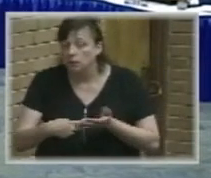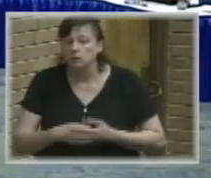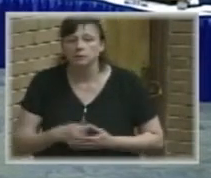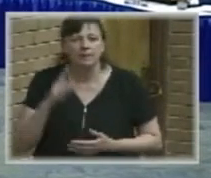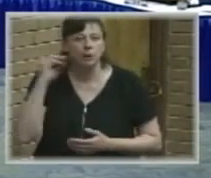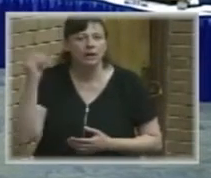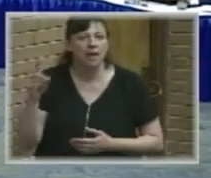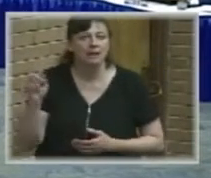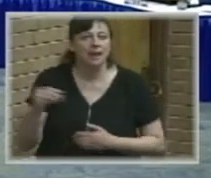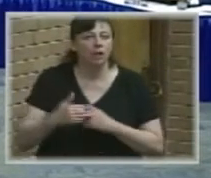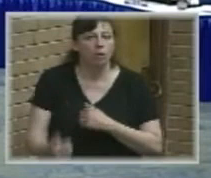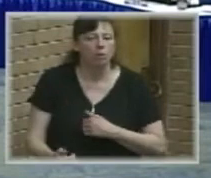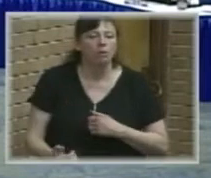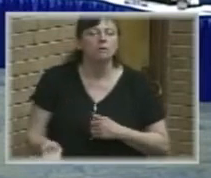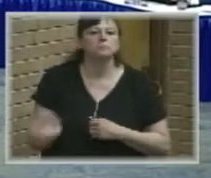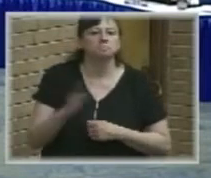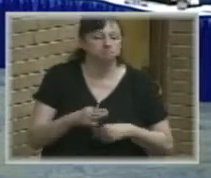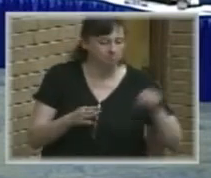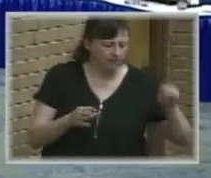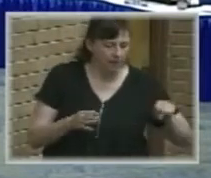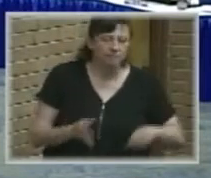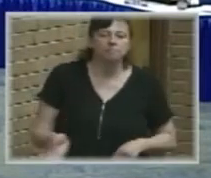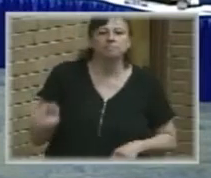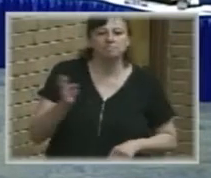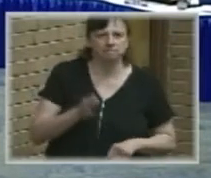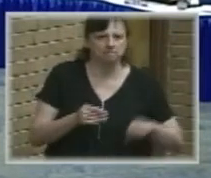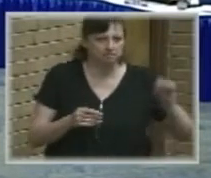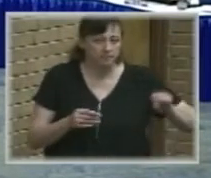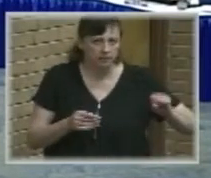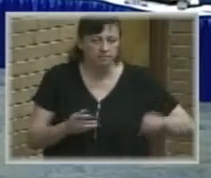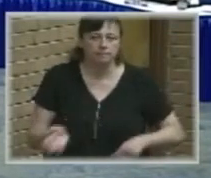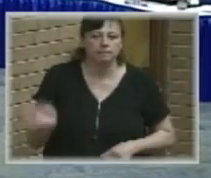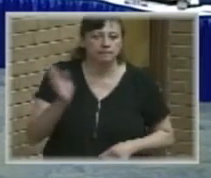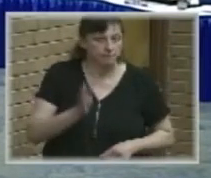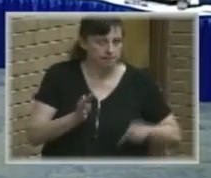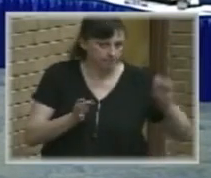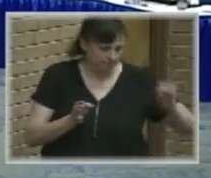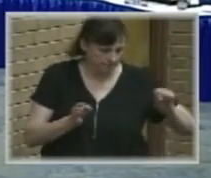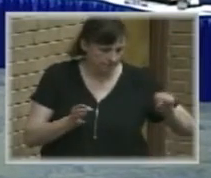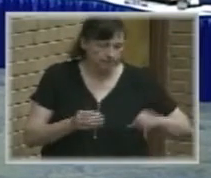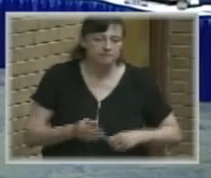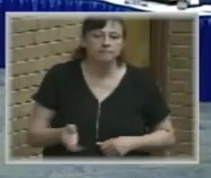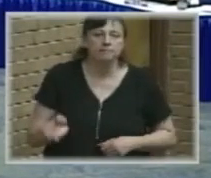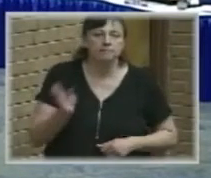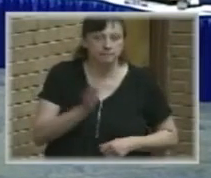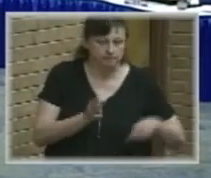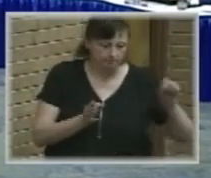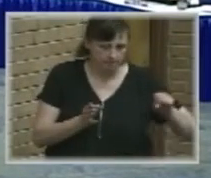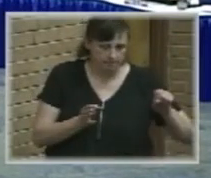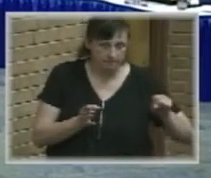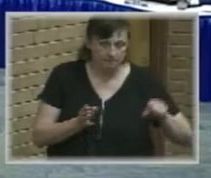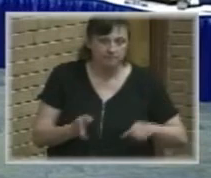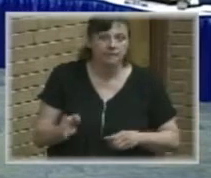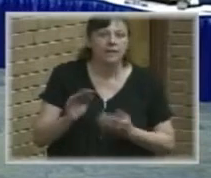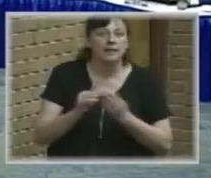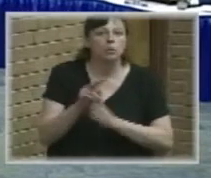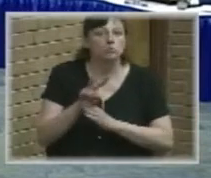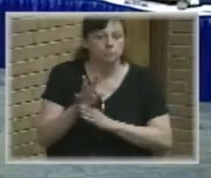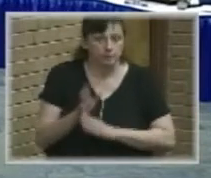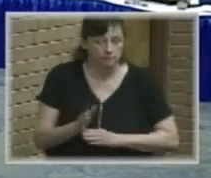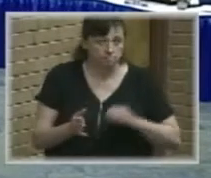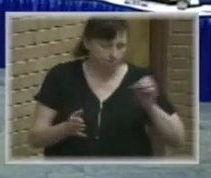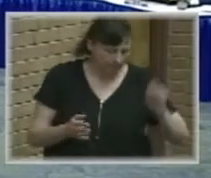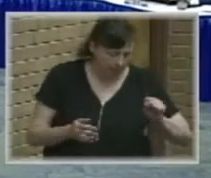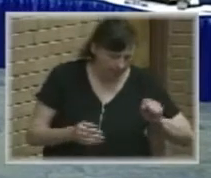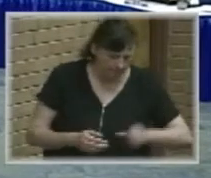Hearing none, Dan, please call the roll. Councilmember DePonzio? Aye. Councilmember Werner? Aye. Councilmember Wilt? Aye. Councilmember Corrado? Aye. Supervisor